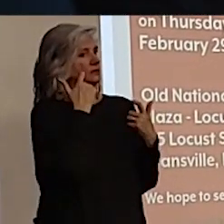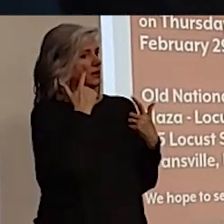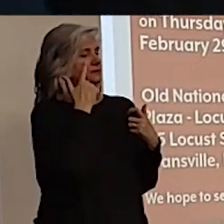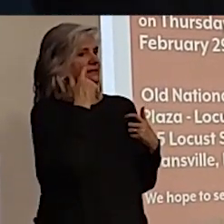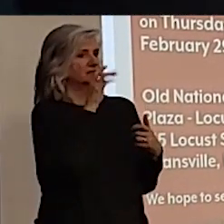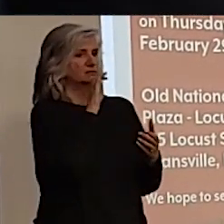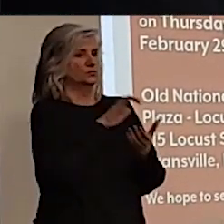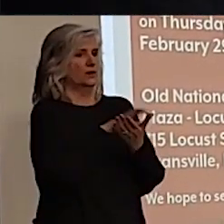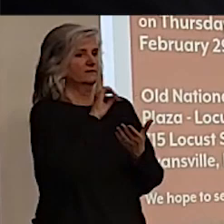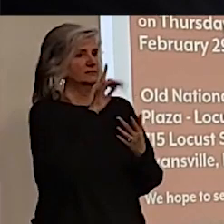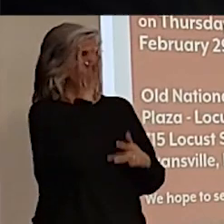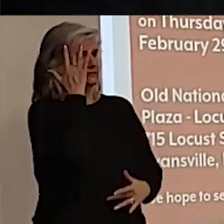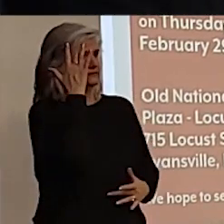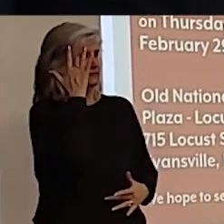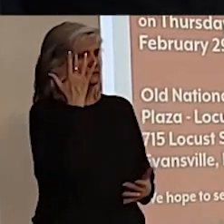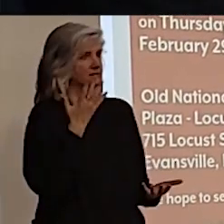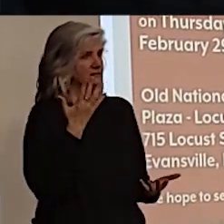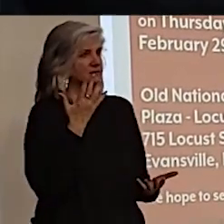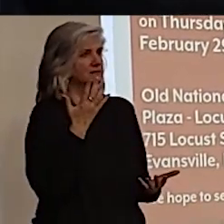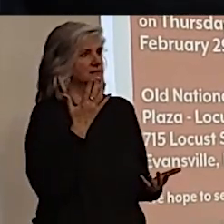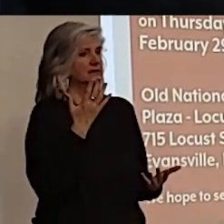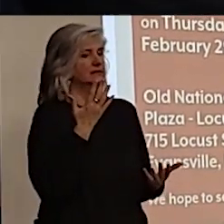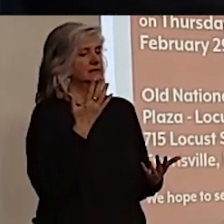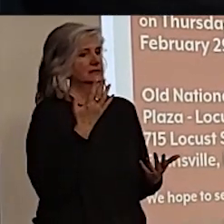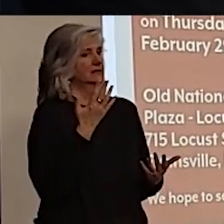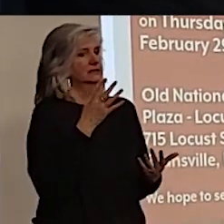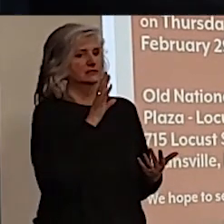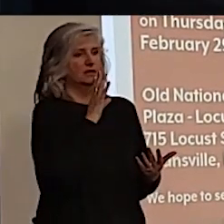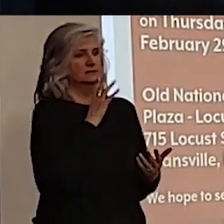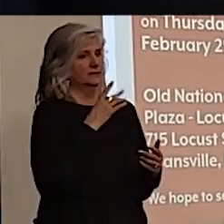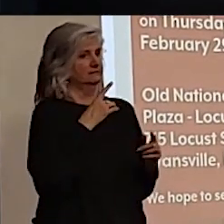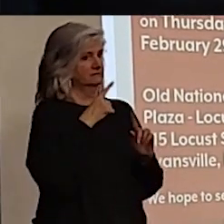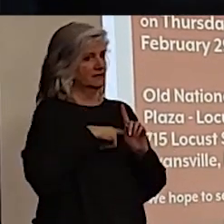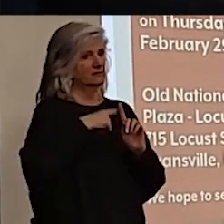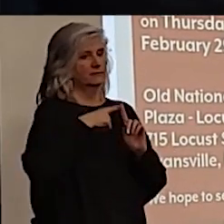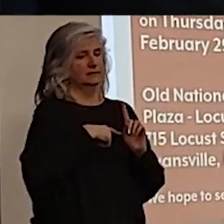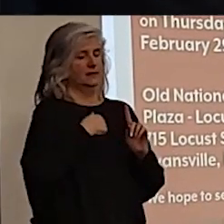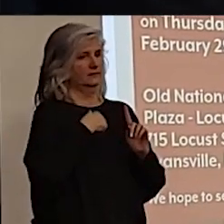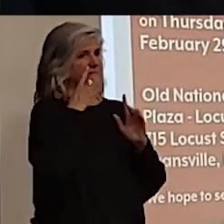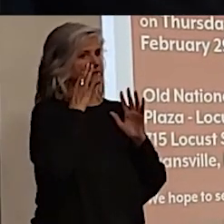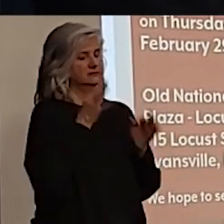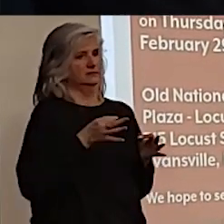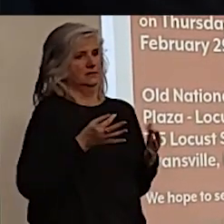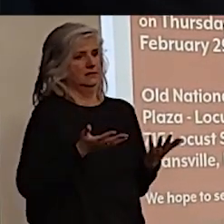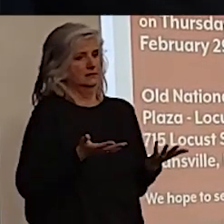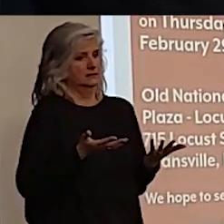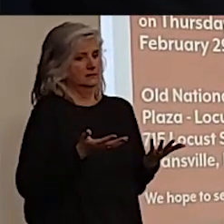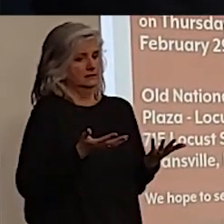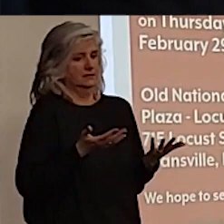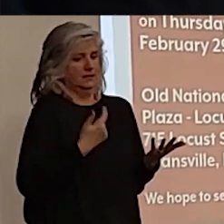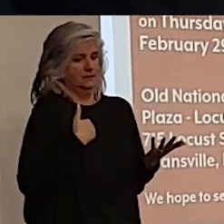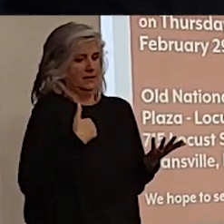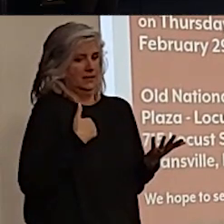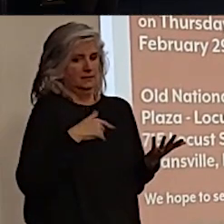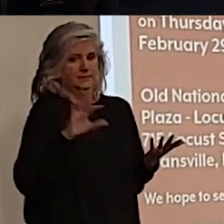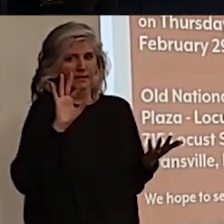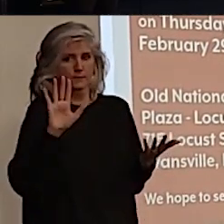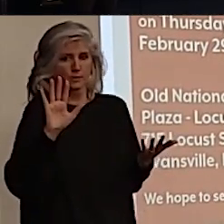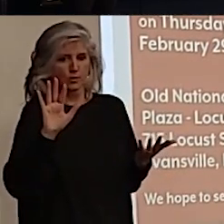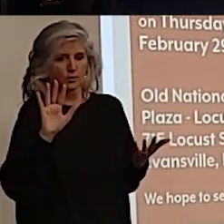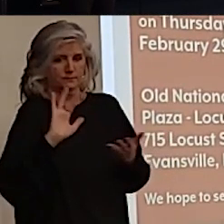his wife is ill, and he talks about every month I have to decide, am I picking up her